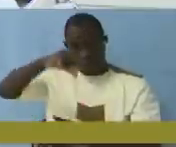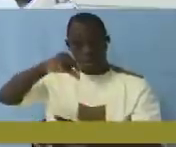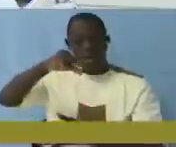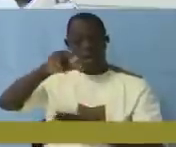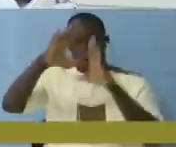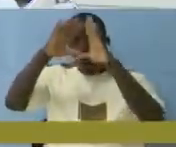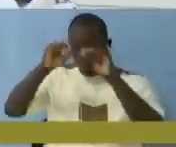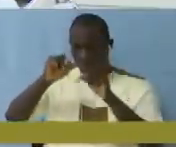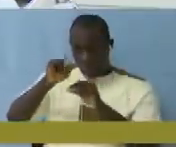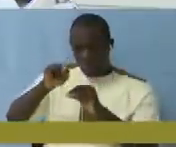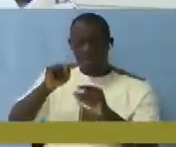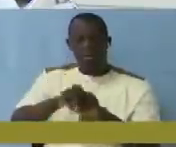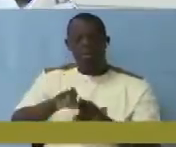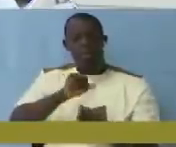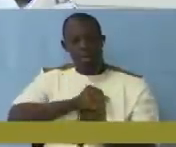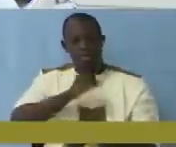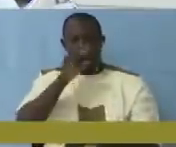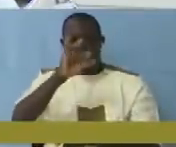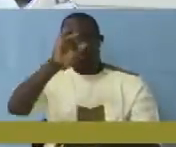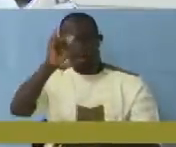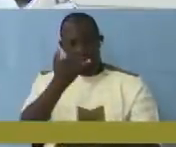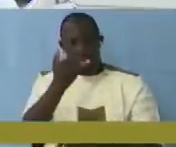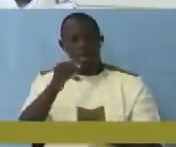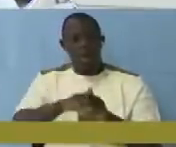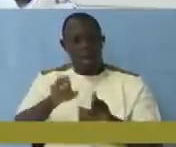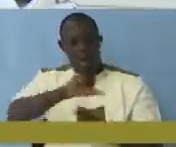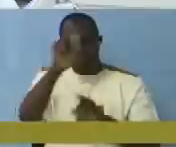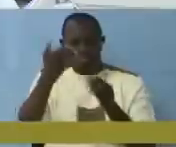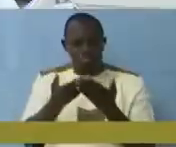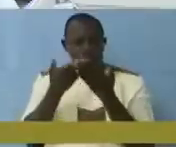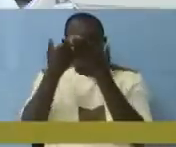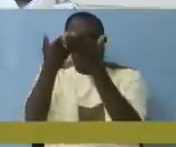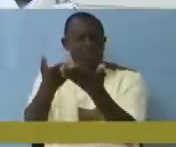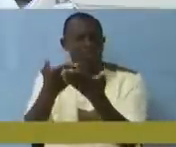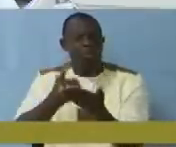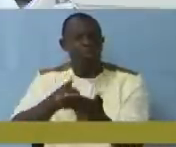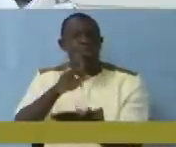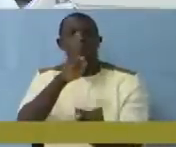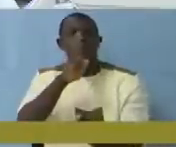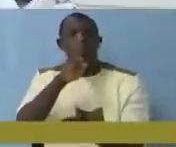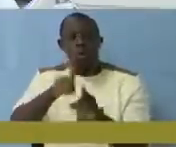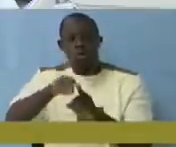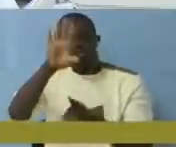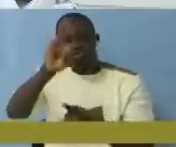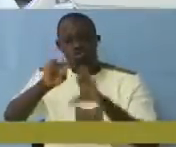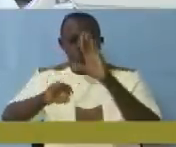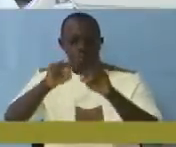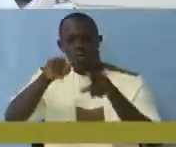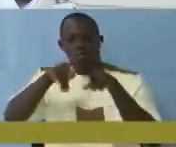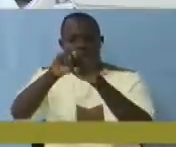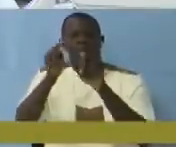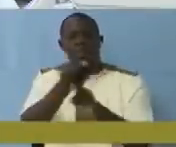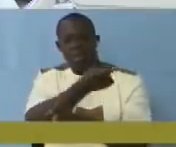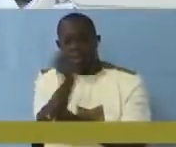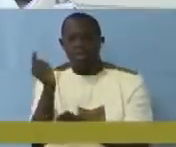Yes. And they would be given to people who would deal with them, who would process them.